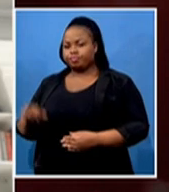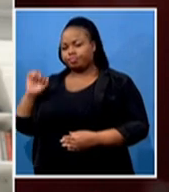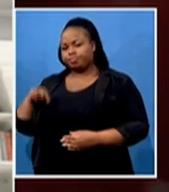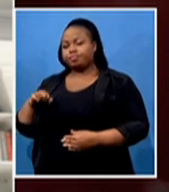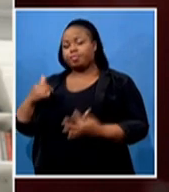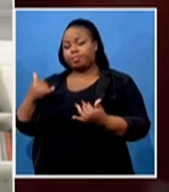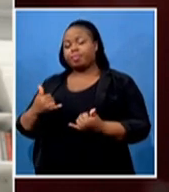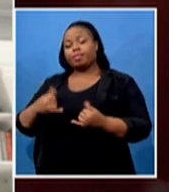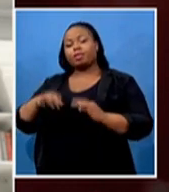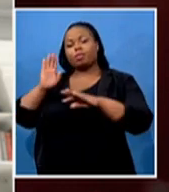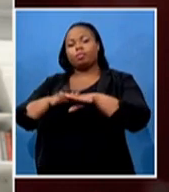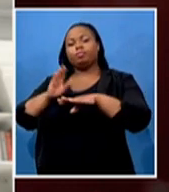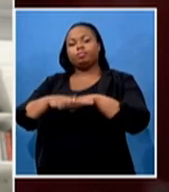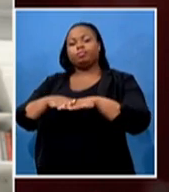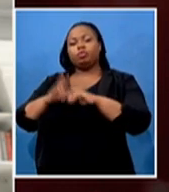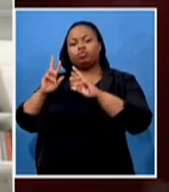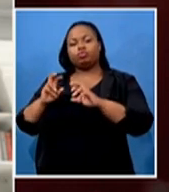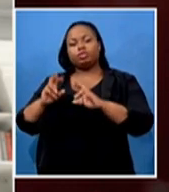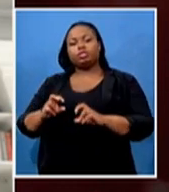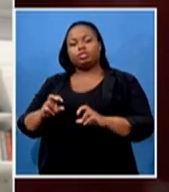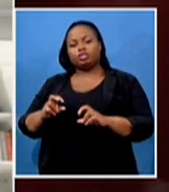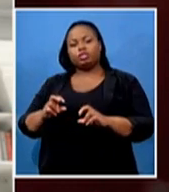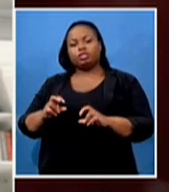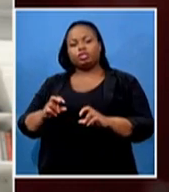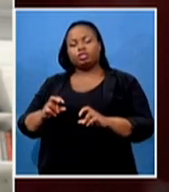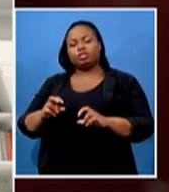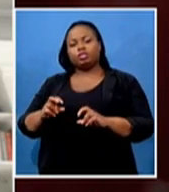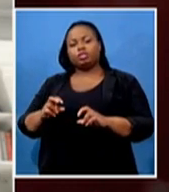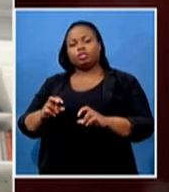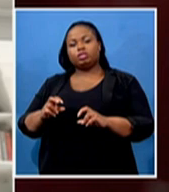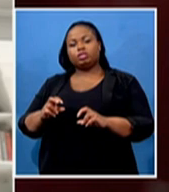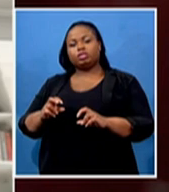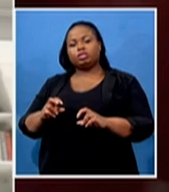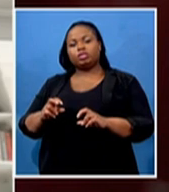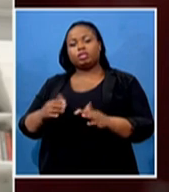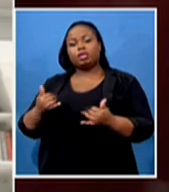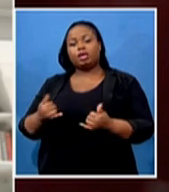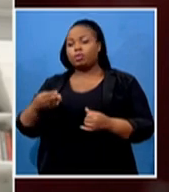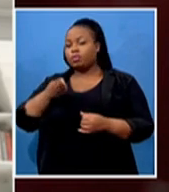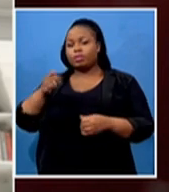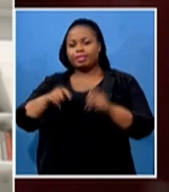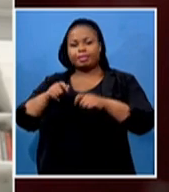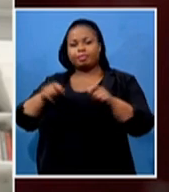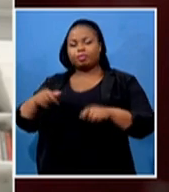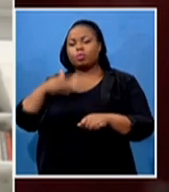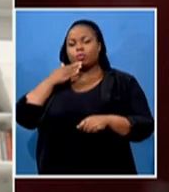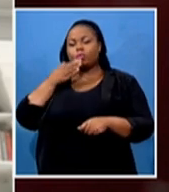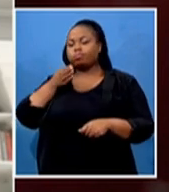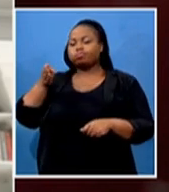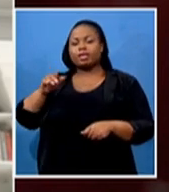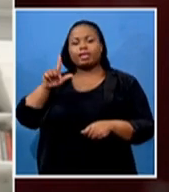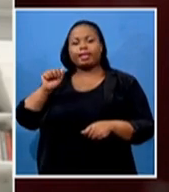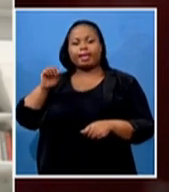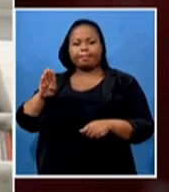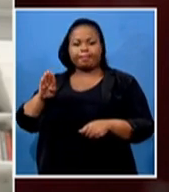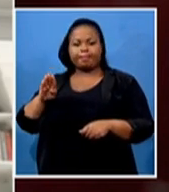I just enabled it, you know, I just helped. It is the researchers themselves in laboratories, in classrooms and in spaces